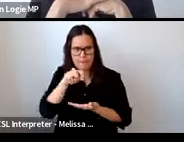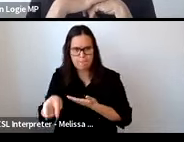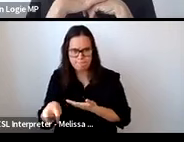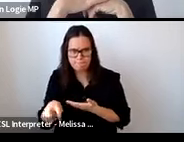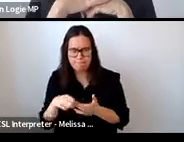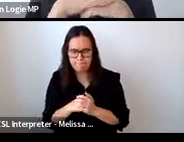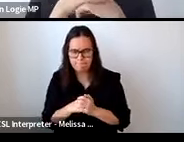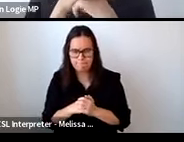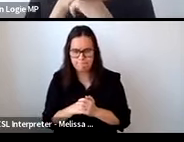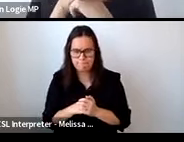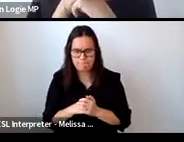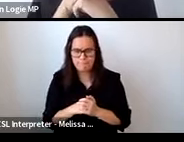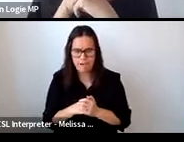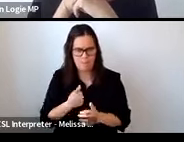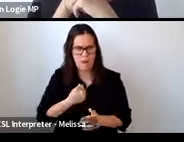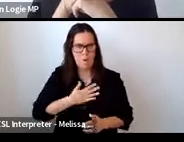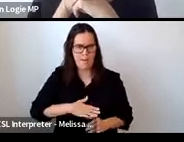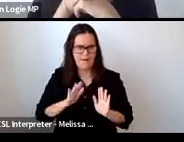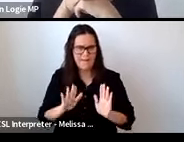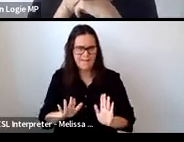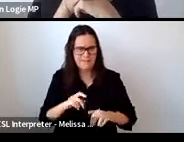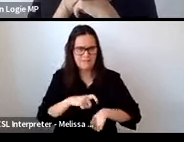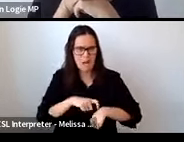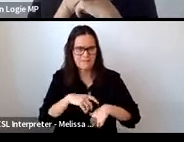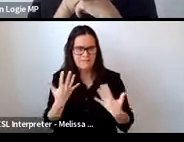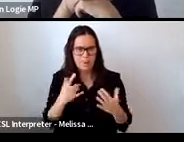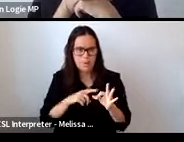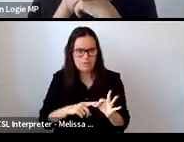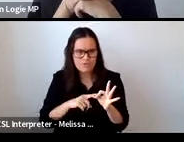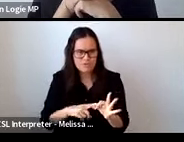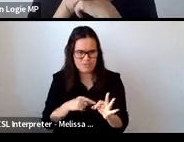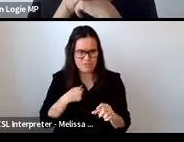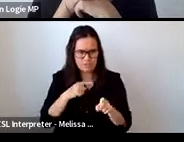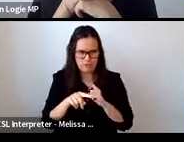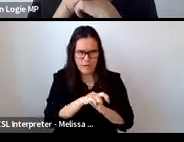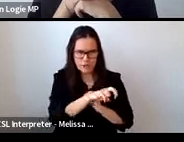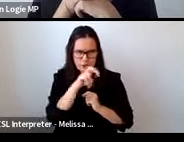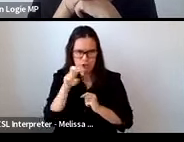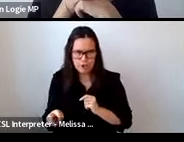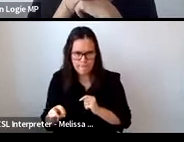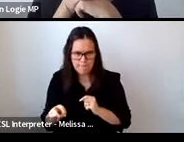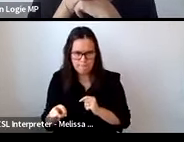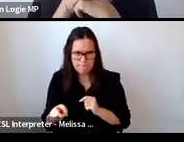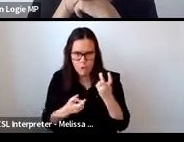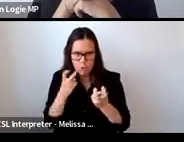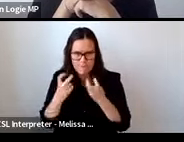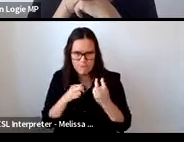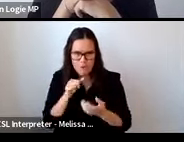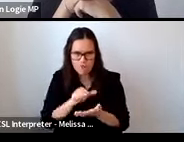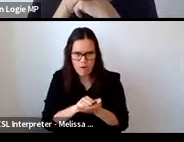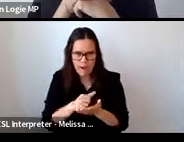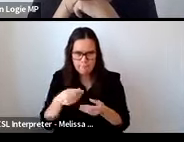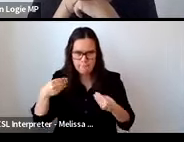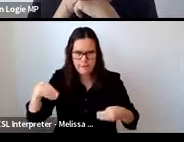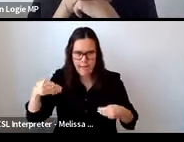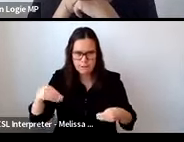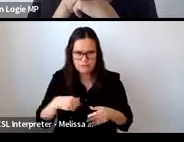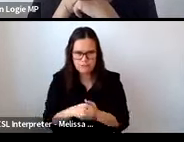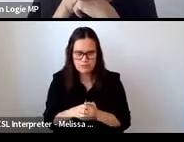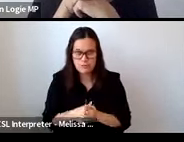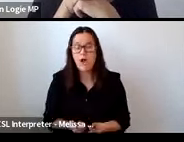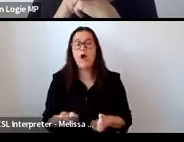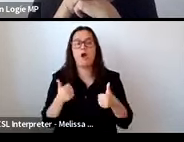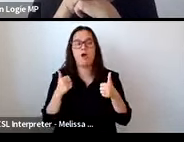want you to ask me questions. And let's find the right page. Here we go. Now, a